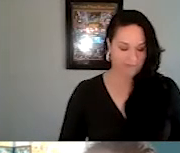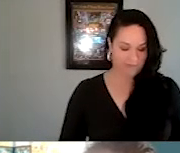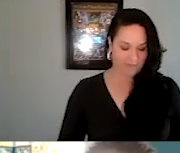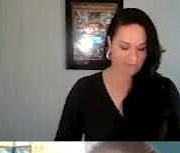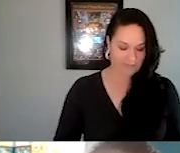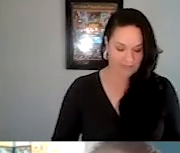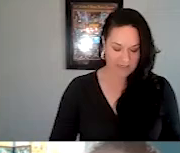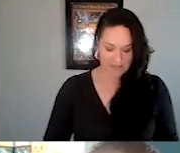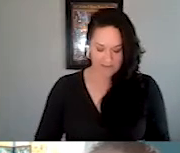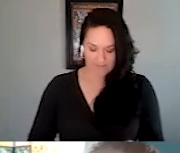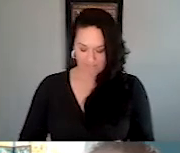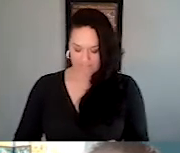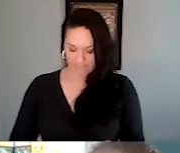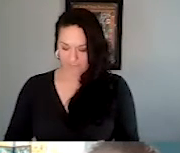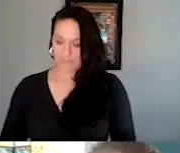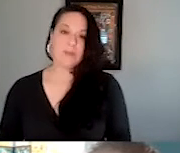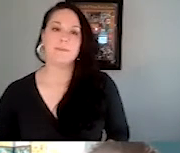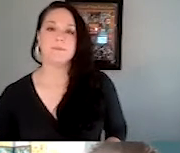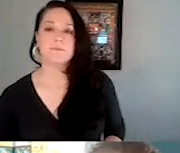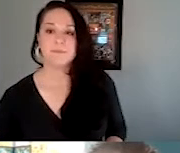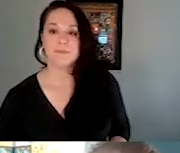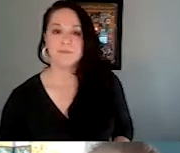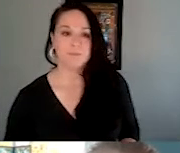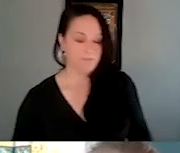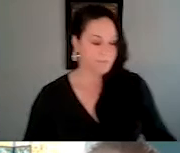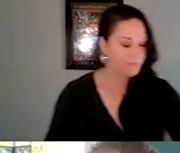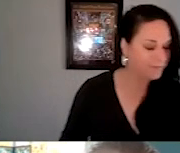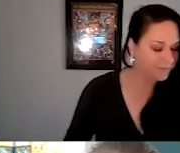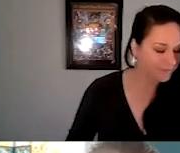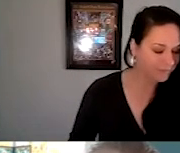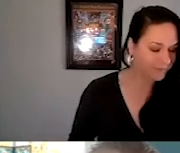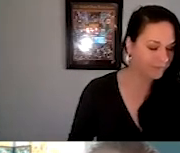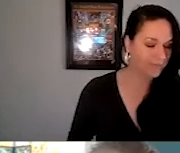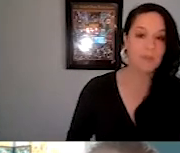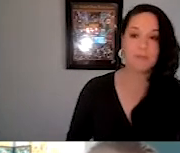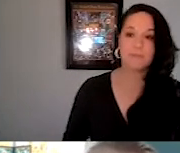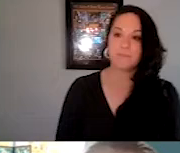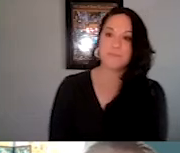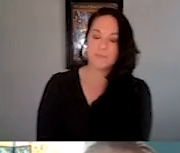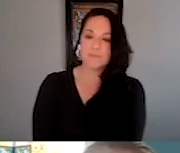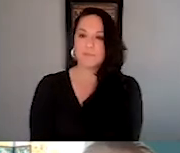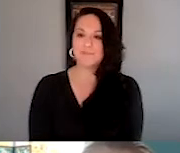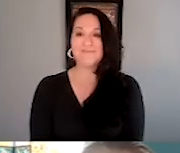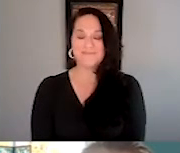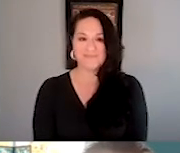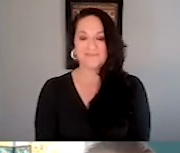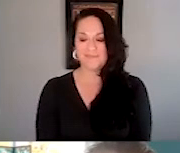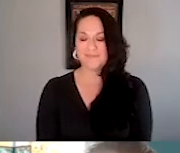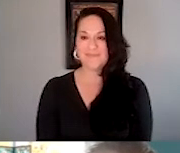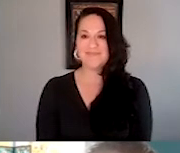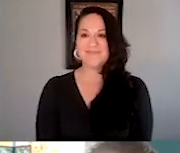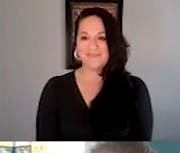Hi, everybody. So Chris, stay on this slide for a minute. I just want to thank Christina.